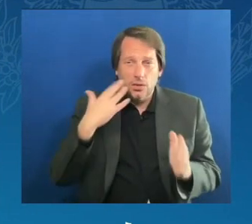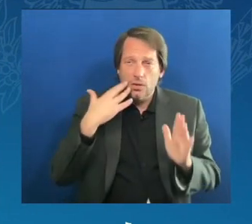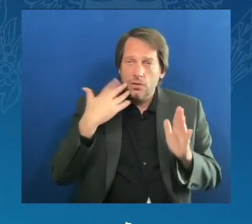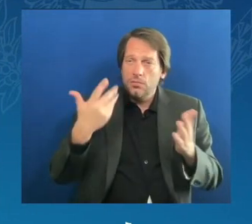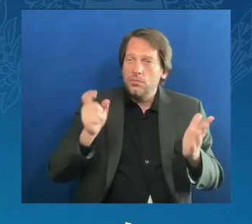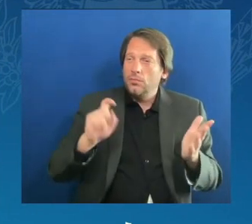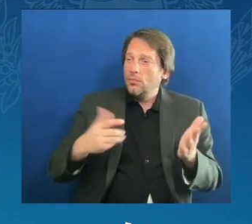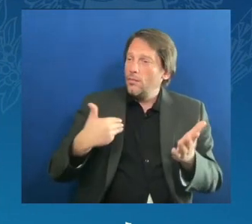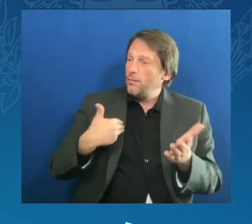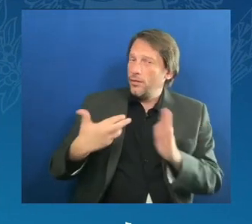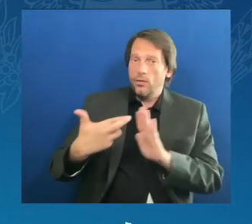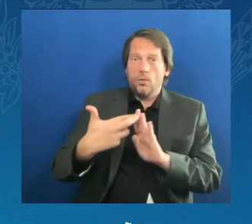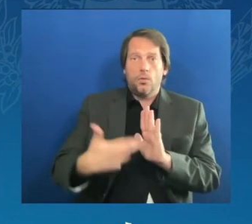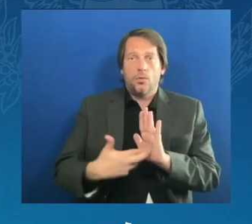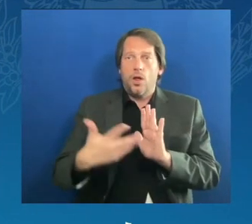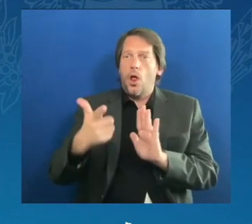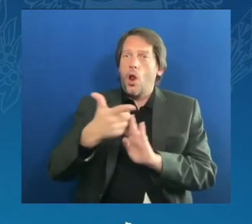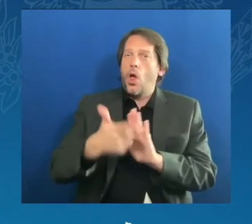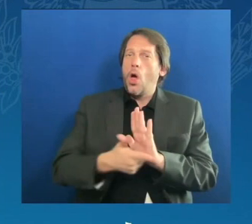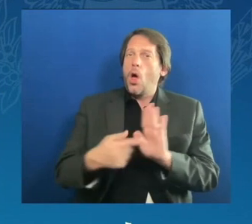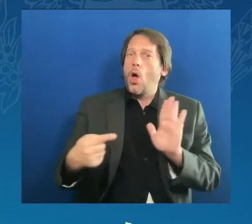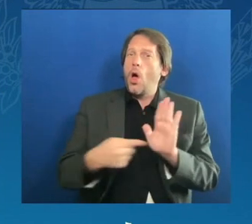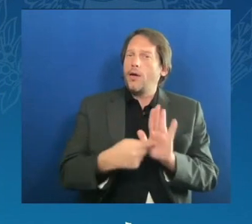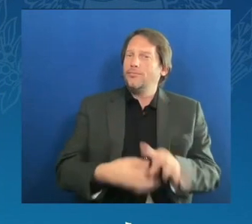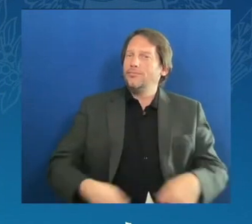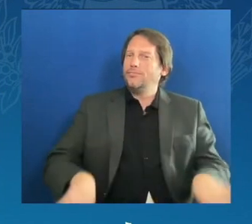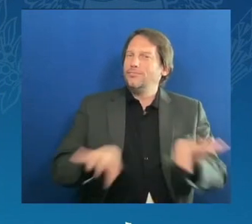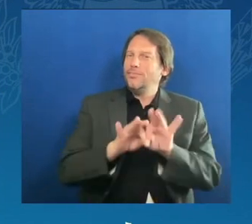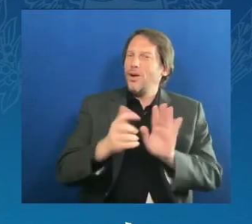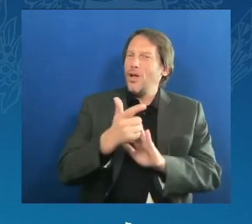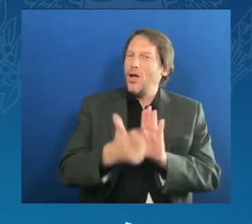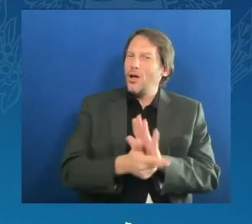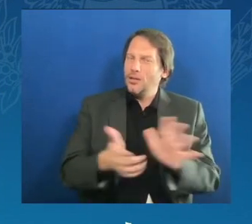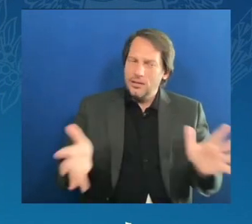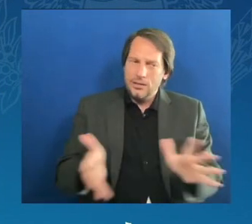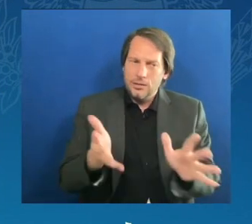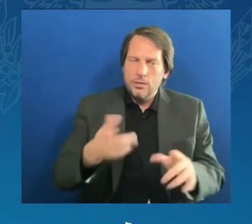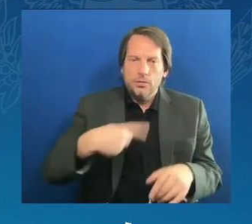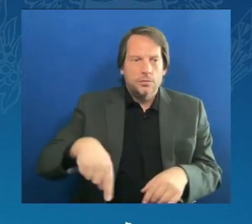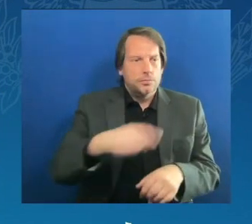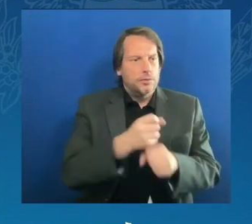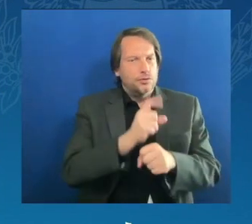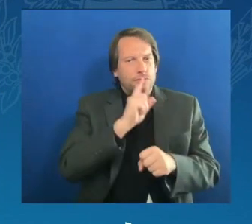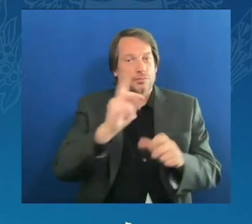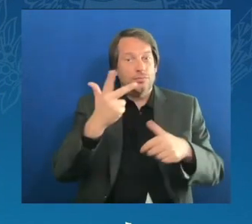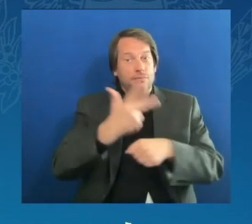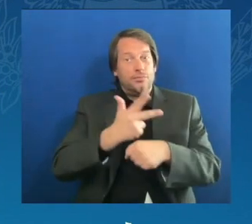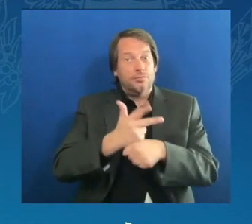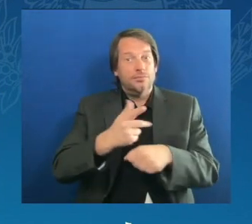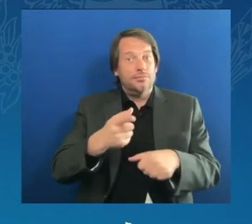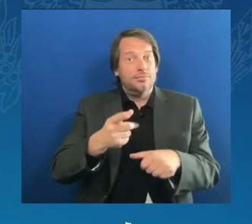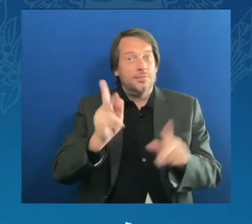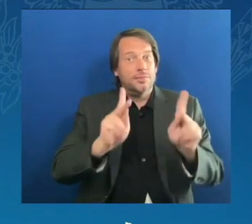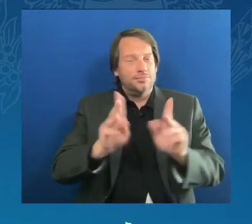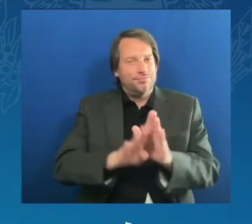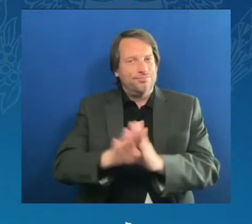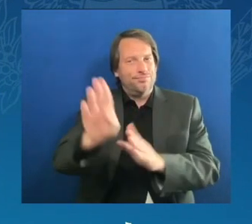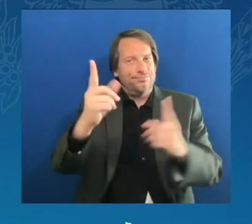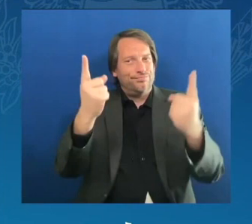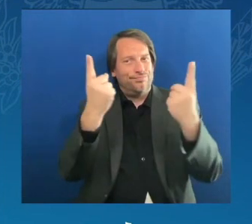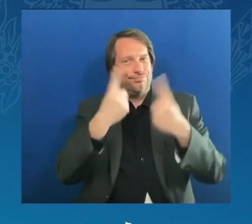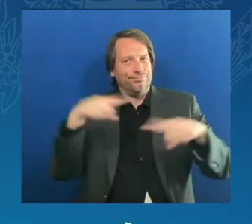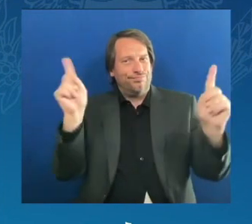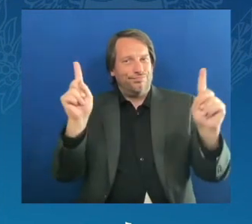people prevails. This meeting today reflects what we believe will be continuing strong